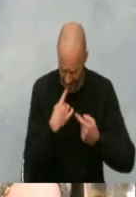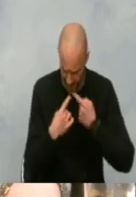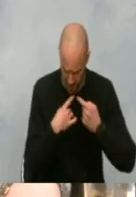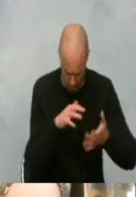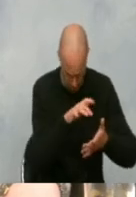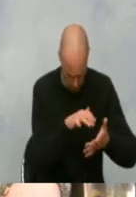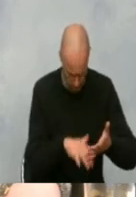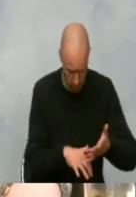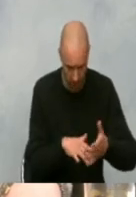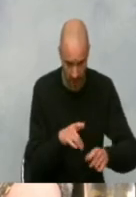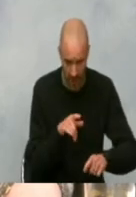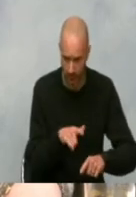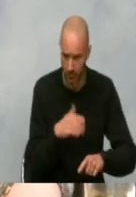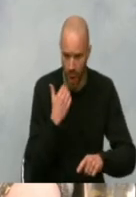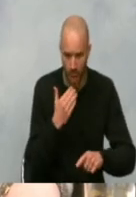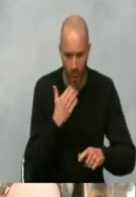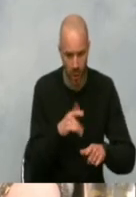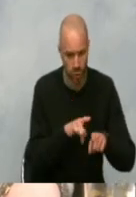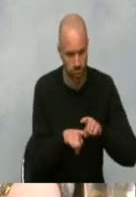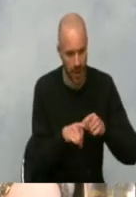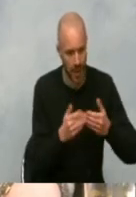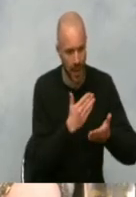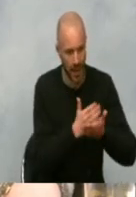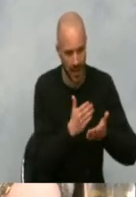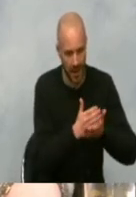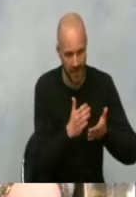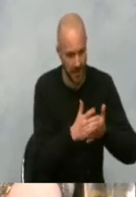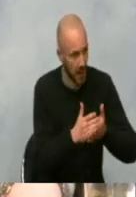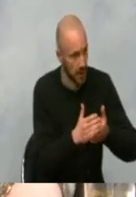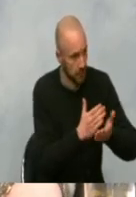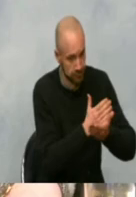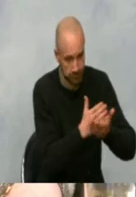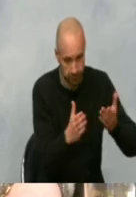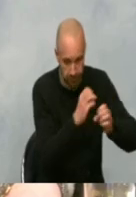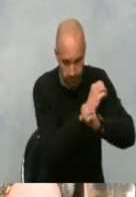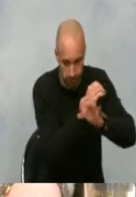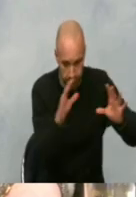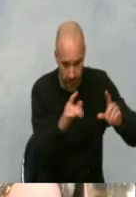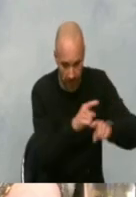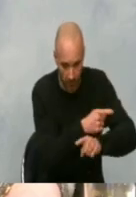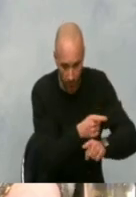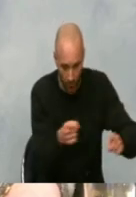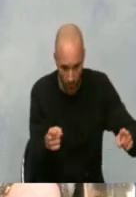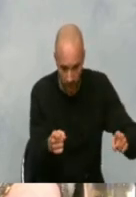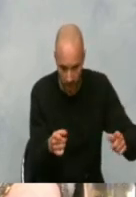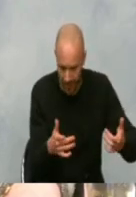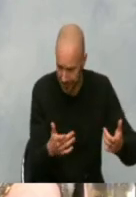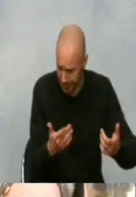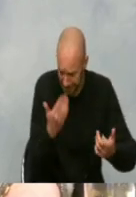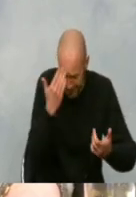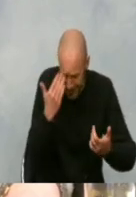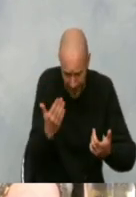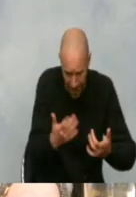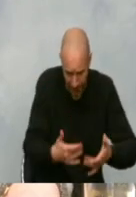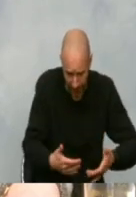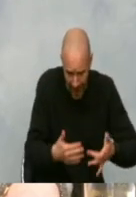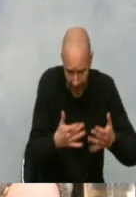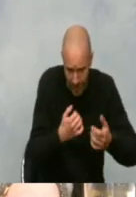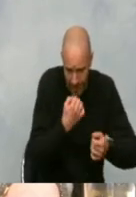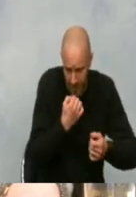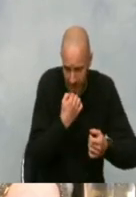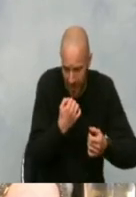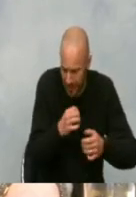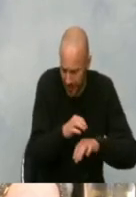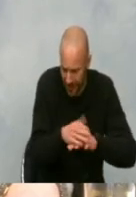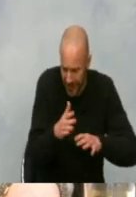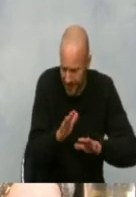his utmost to clarify them and make them as clear for all of us who are non-accountancy professionals to understand them